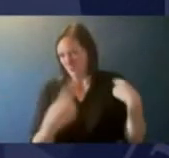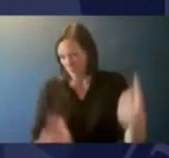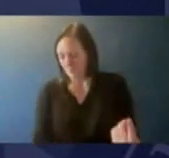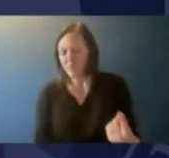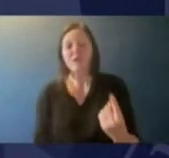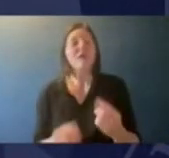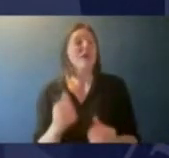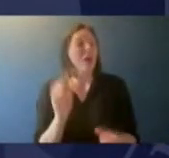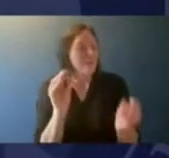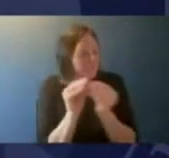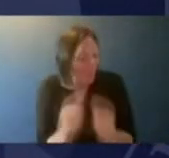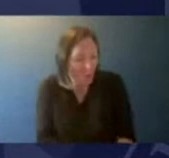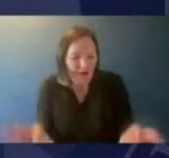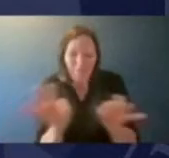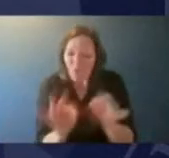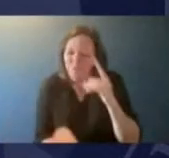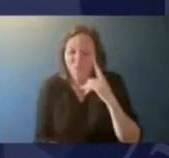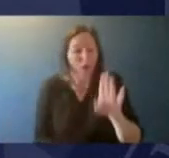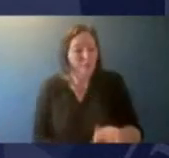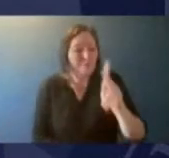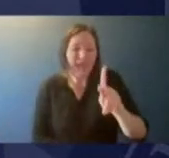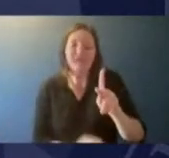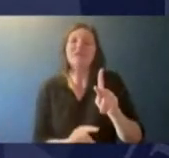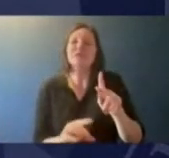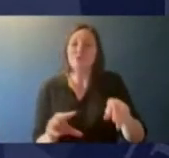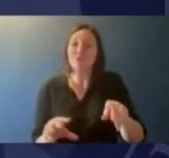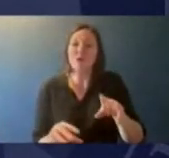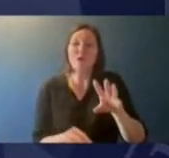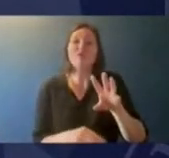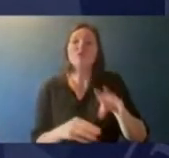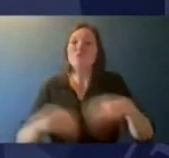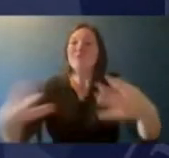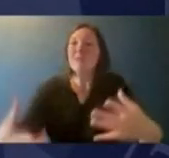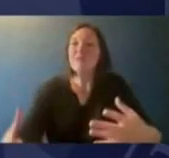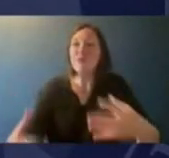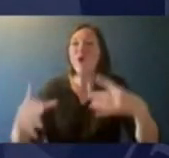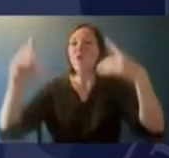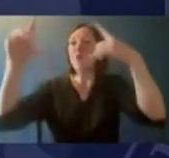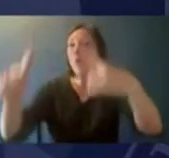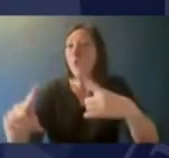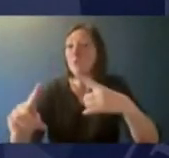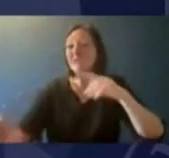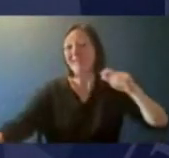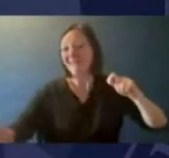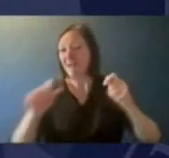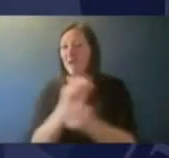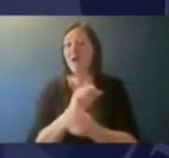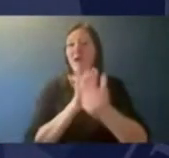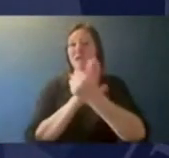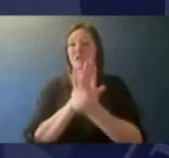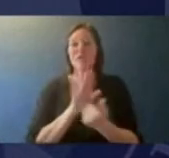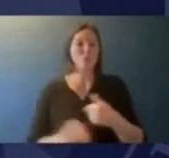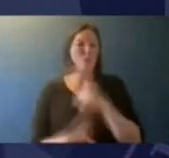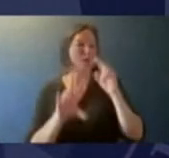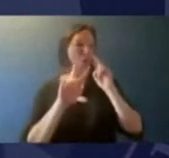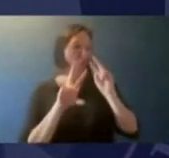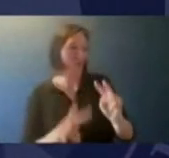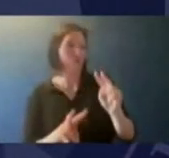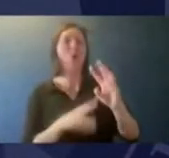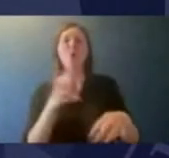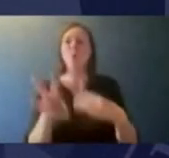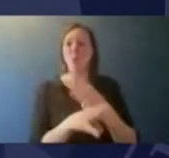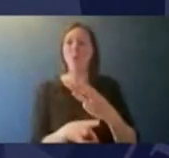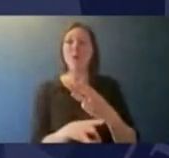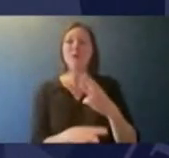the bank to deliver on its core development goals and evolution agenda. We look forward to the World Bank